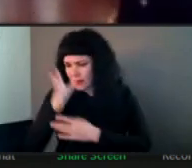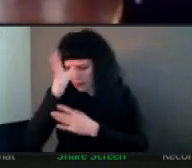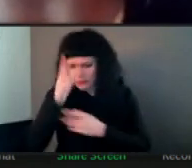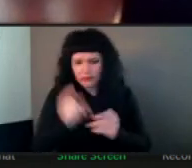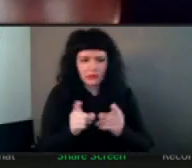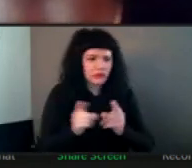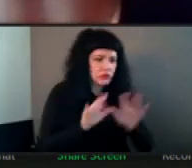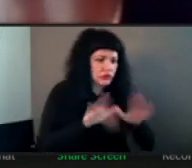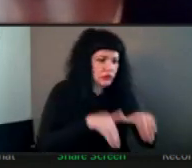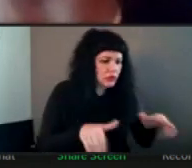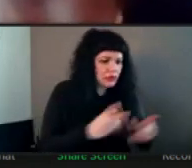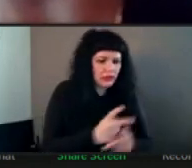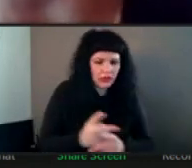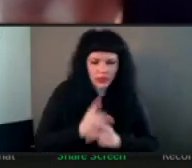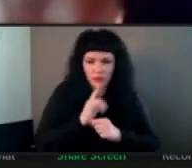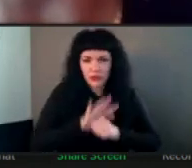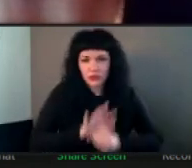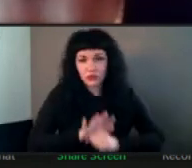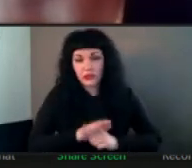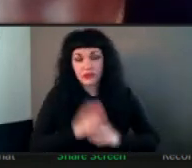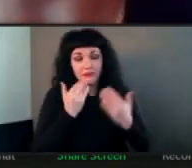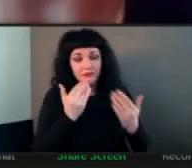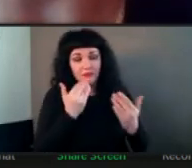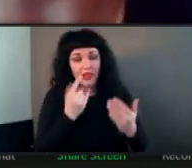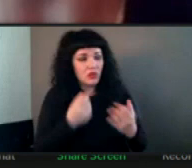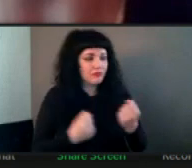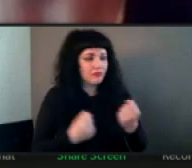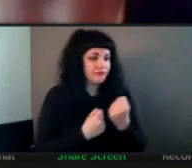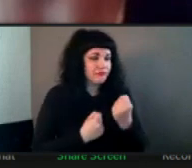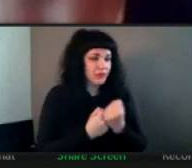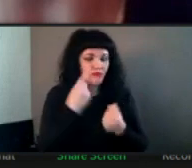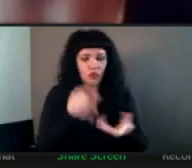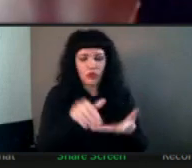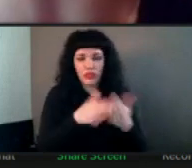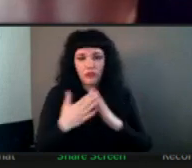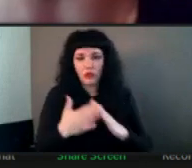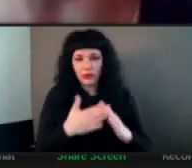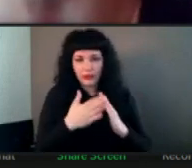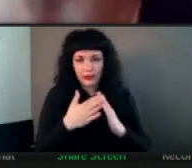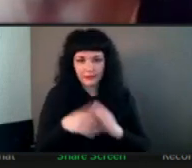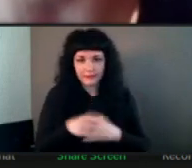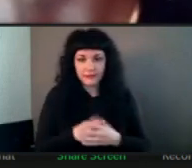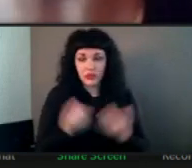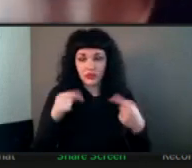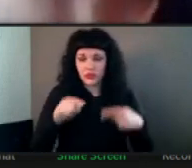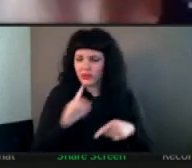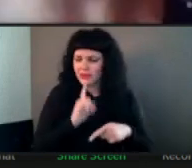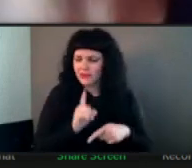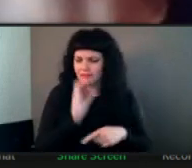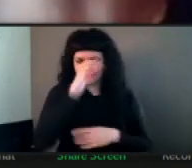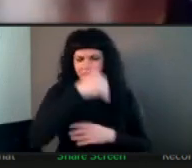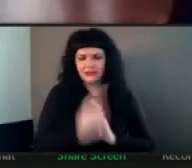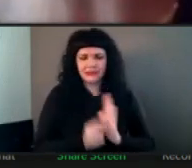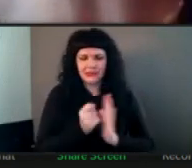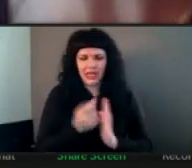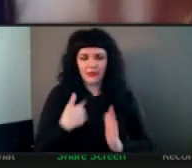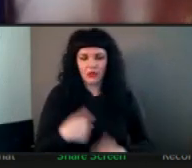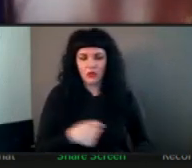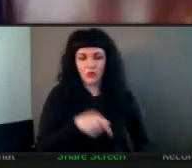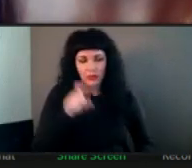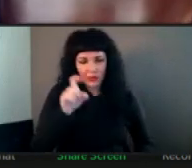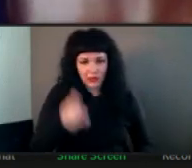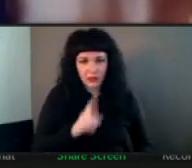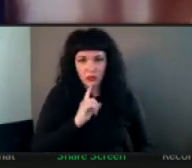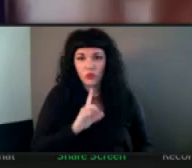we appreciate you advocating for the community. Extraordinary time period, and we need to be able to give